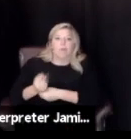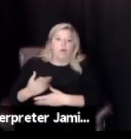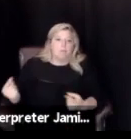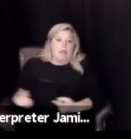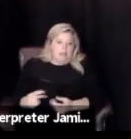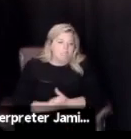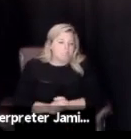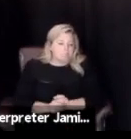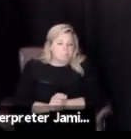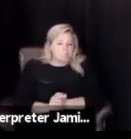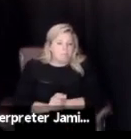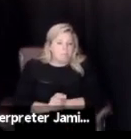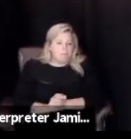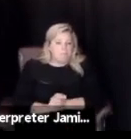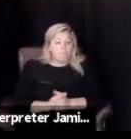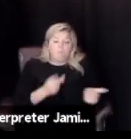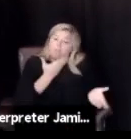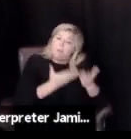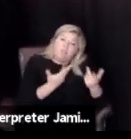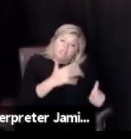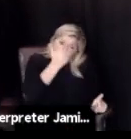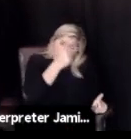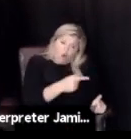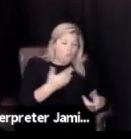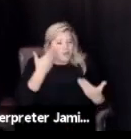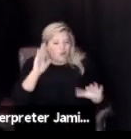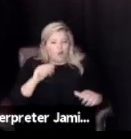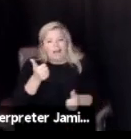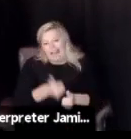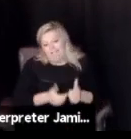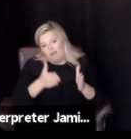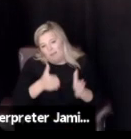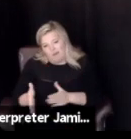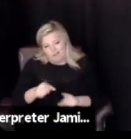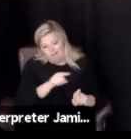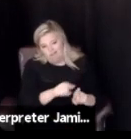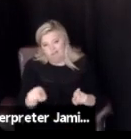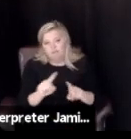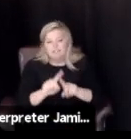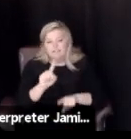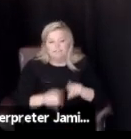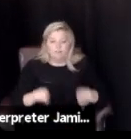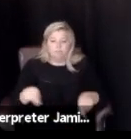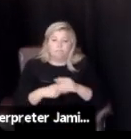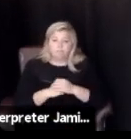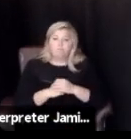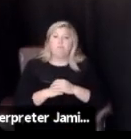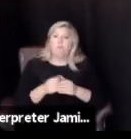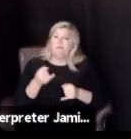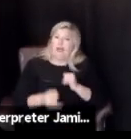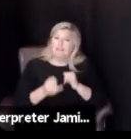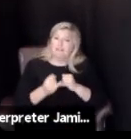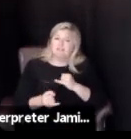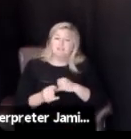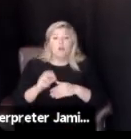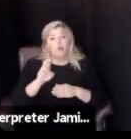etc. And they may know, you know, we don't know. Every person is different. So how do we measure results? This is